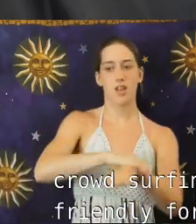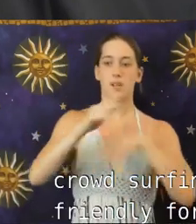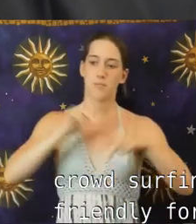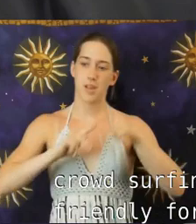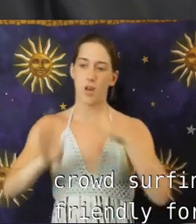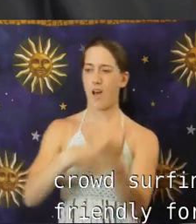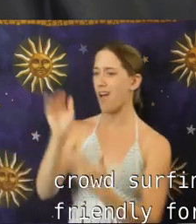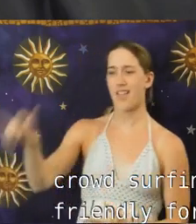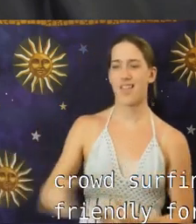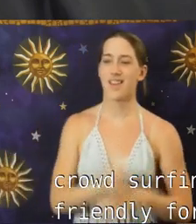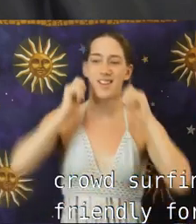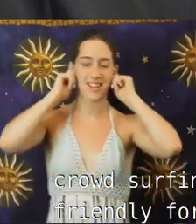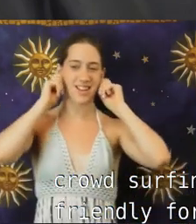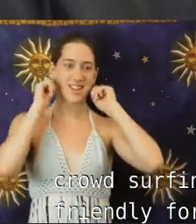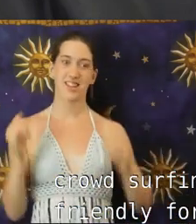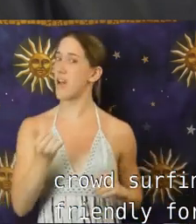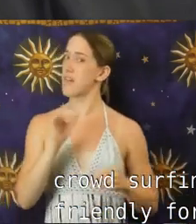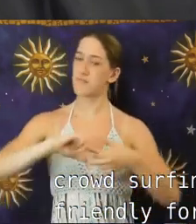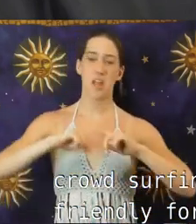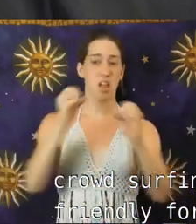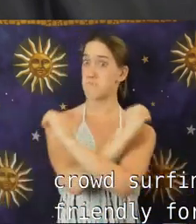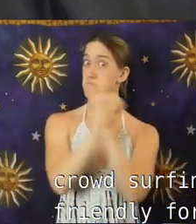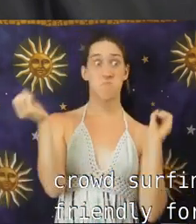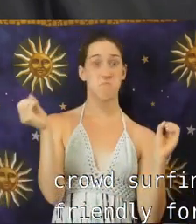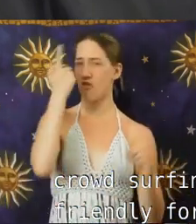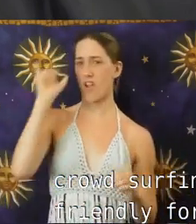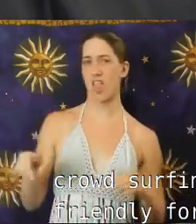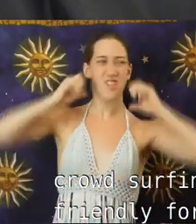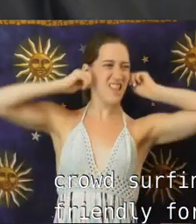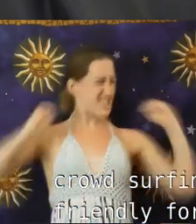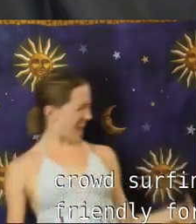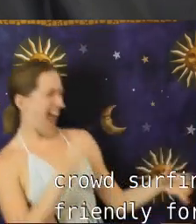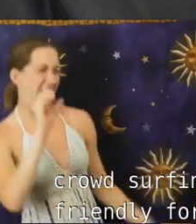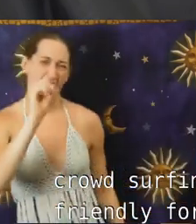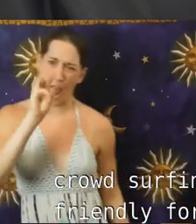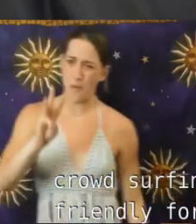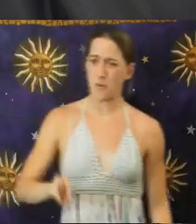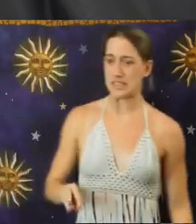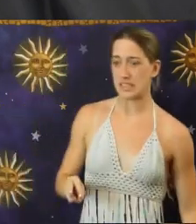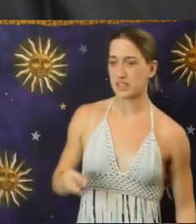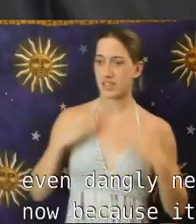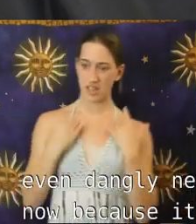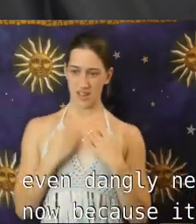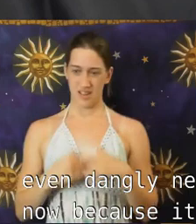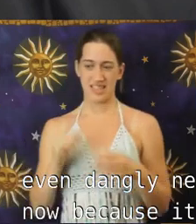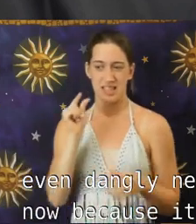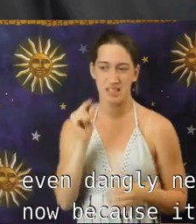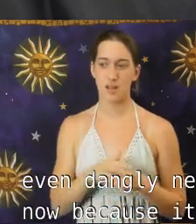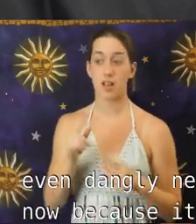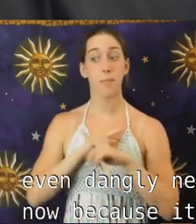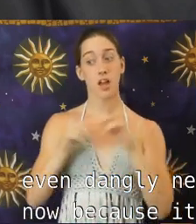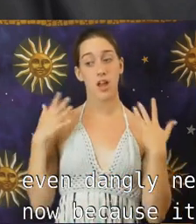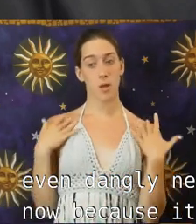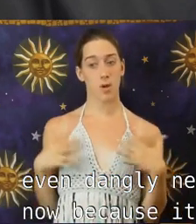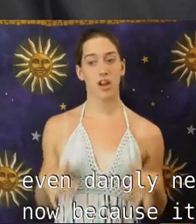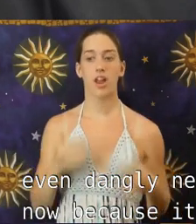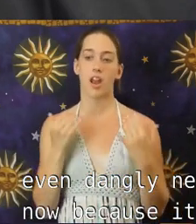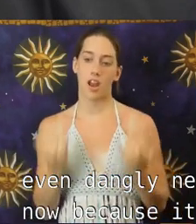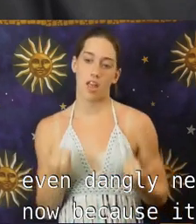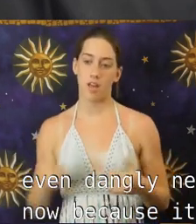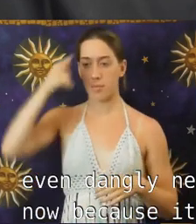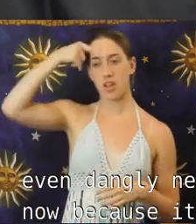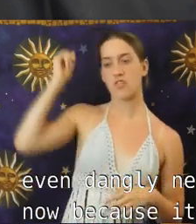surfing, all that. And dangly earrings are not friendly for that kind of thing, honestly. And even dangly necklaces to an